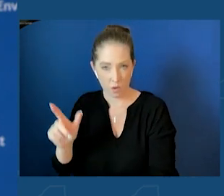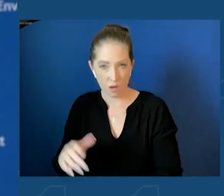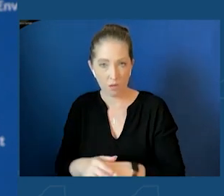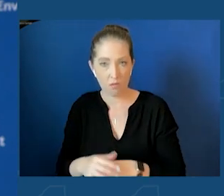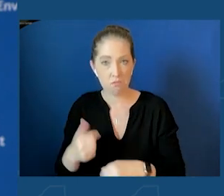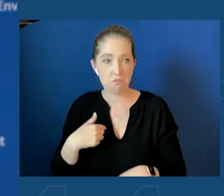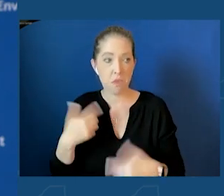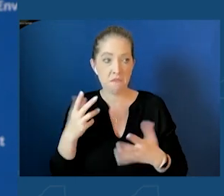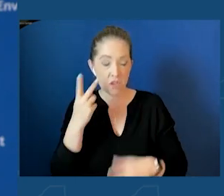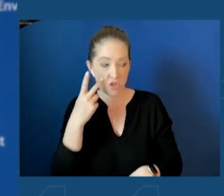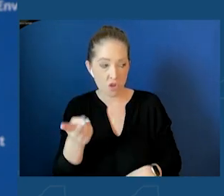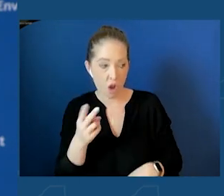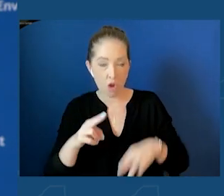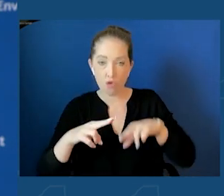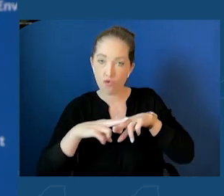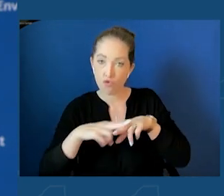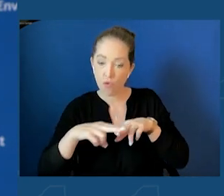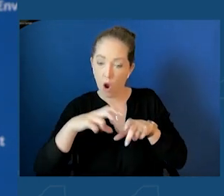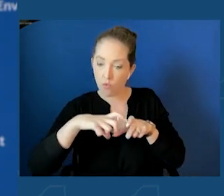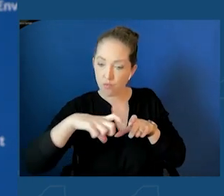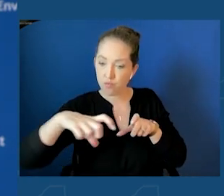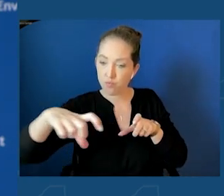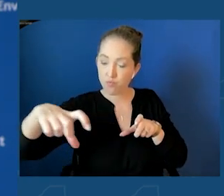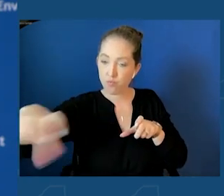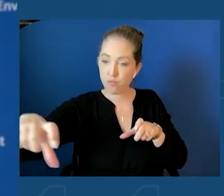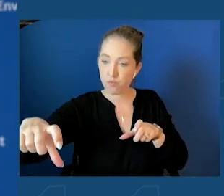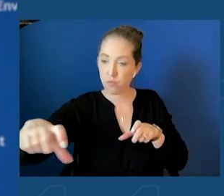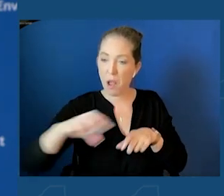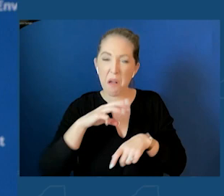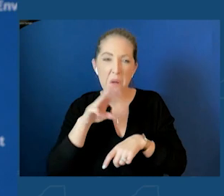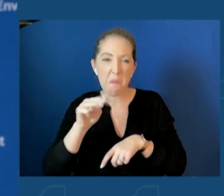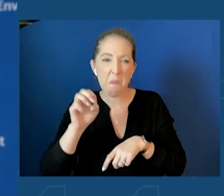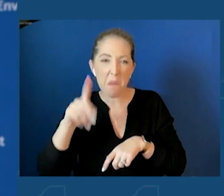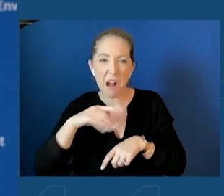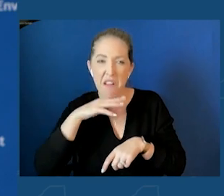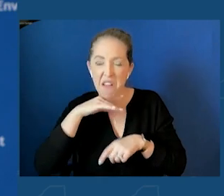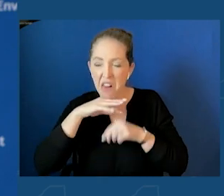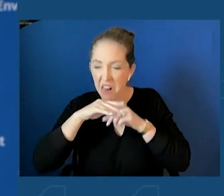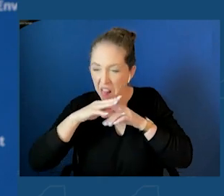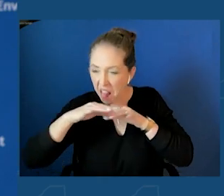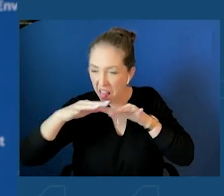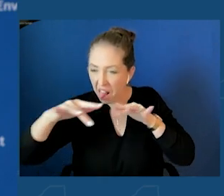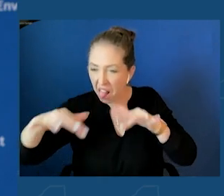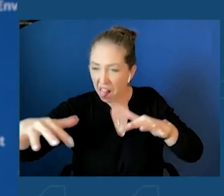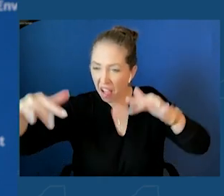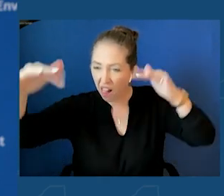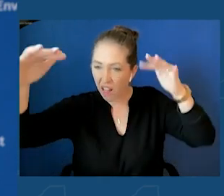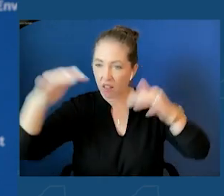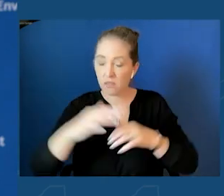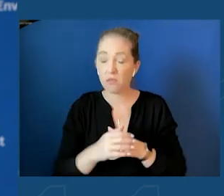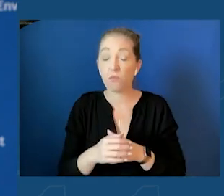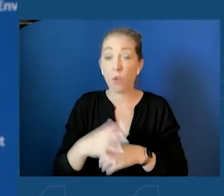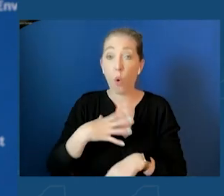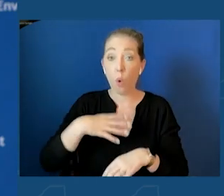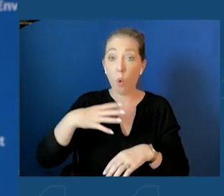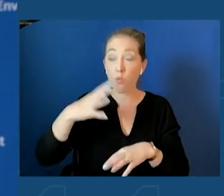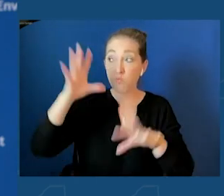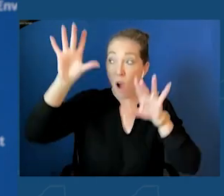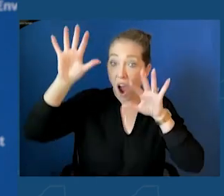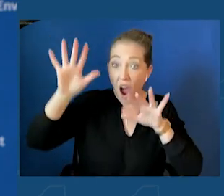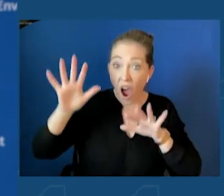of mud, disrupting transportation, homes that were uninhabitable, record rainfall over 2 days, and